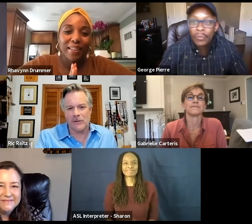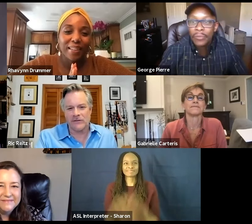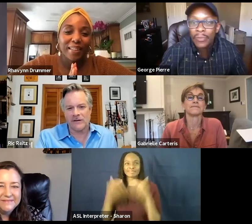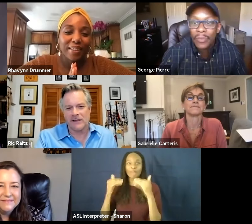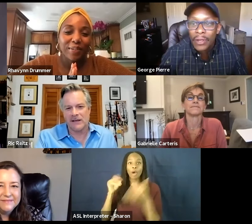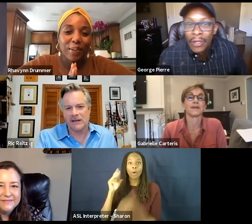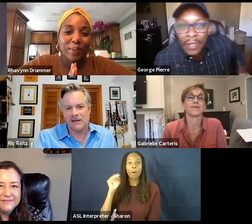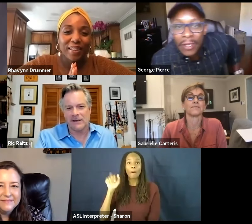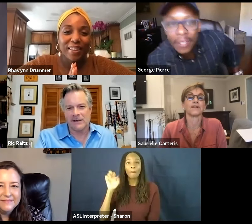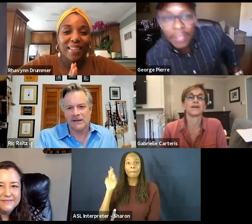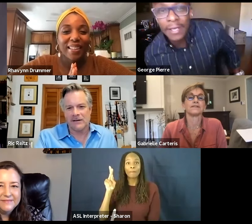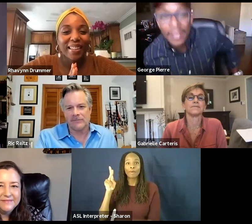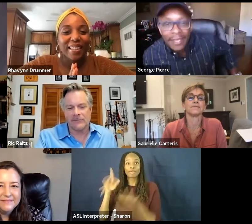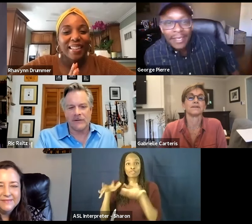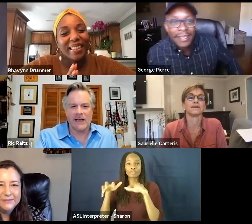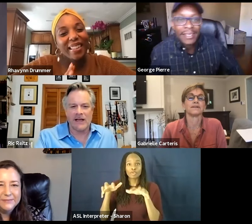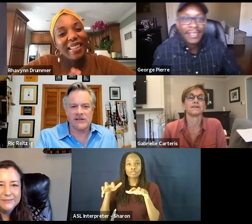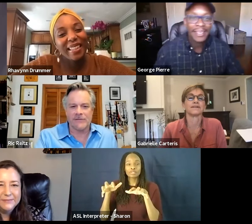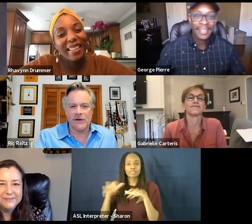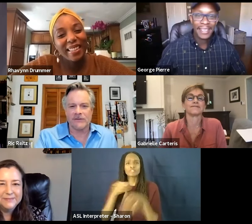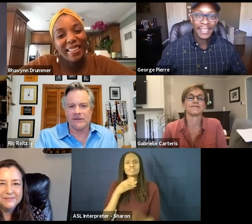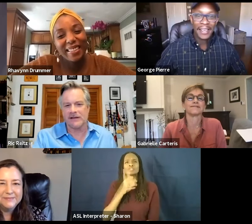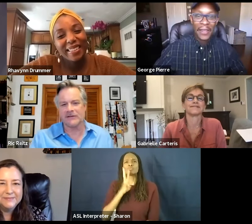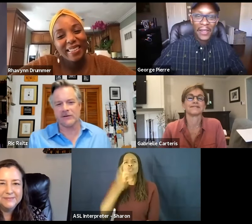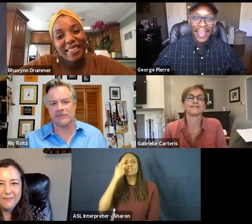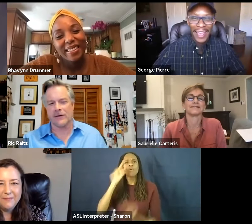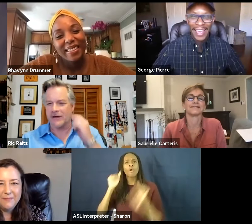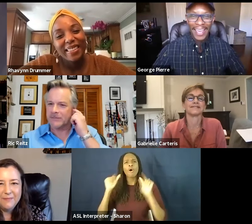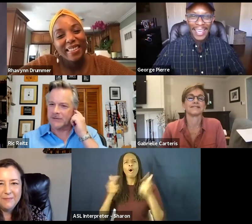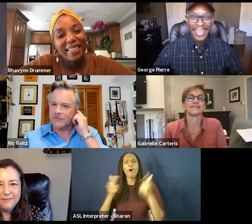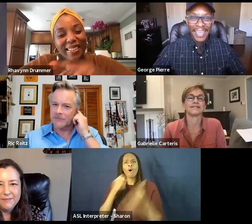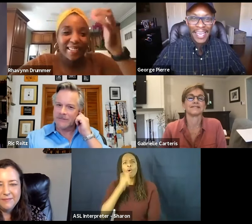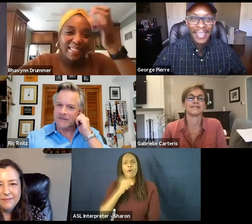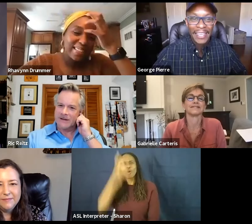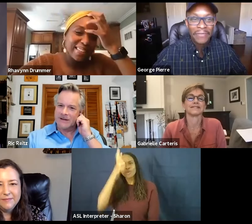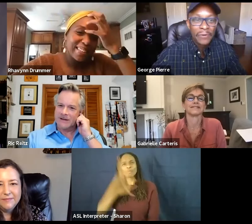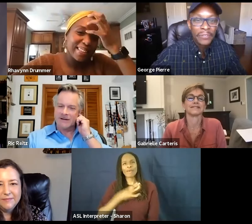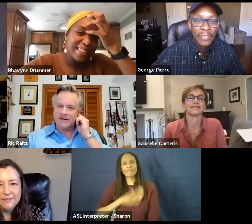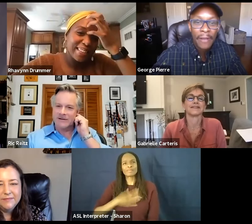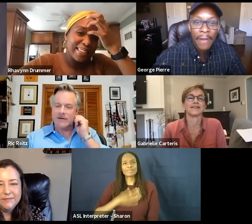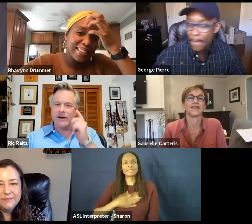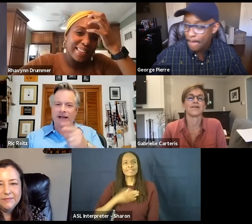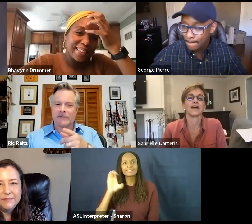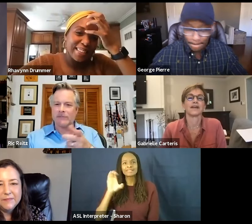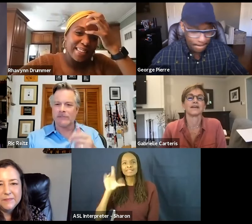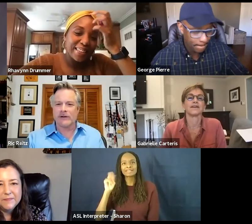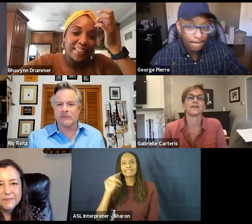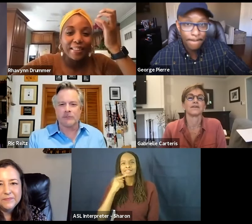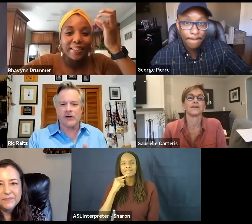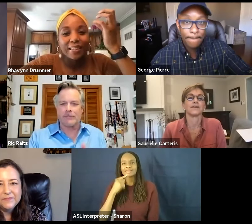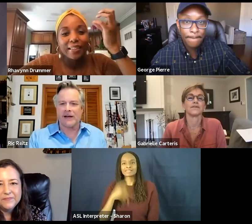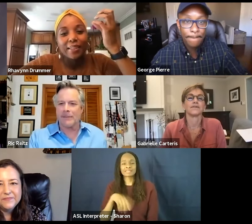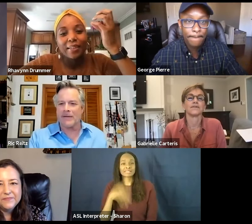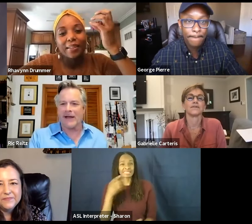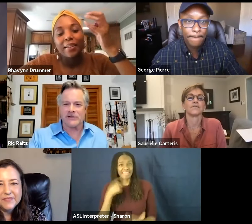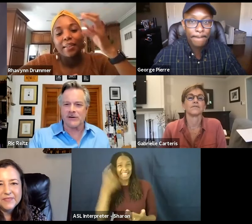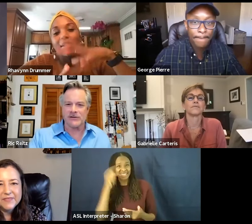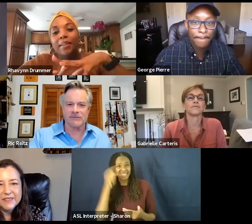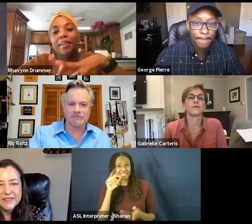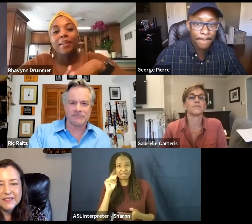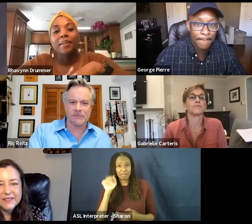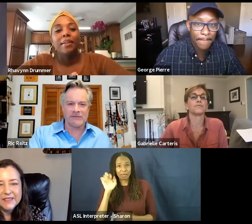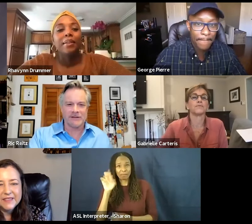Yes, froze. please, Mark, speak to old men, please. He actually froze. His screen froze up. So I think he froze. go ahead. Good. Try to pick up on that,